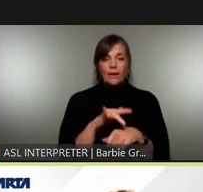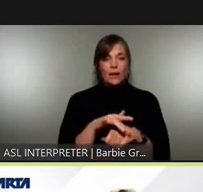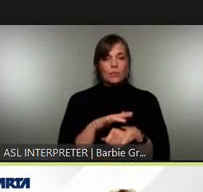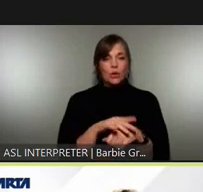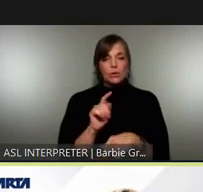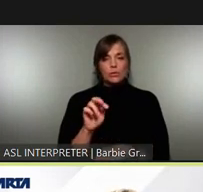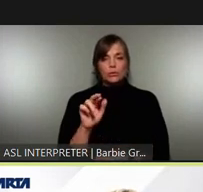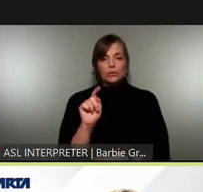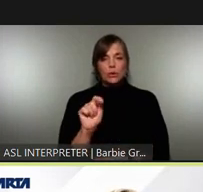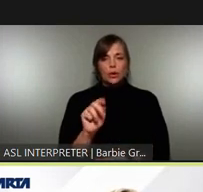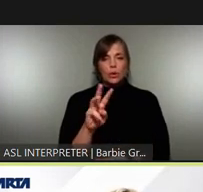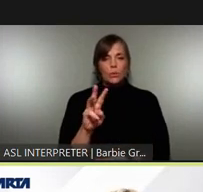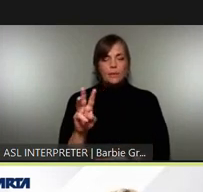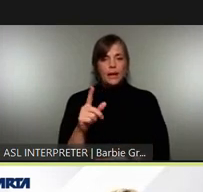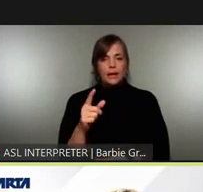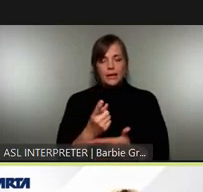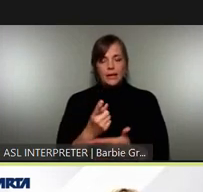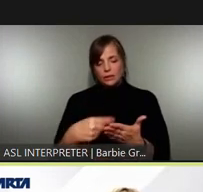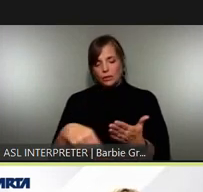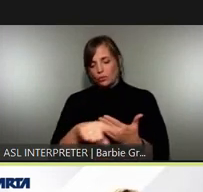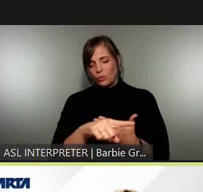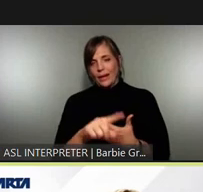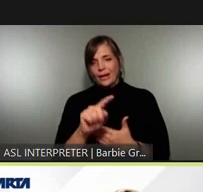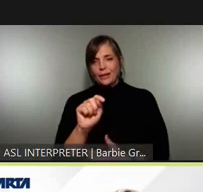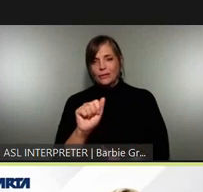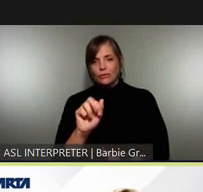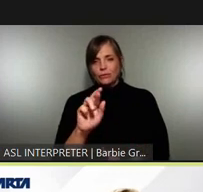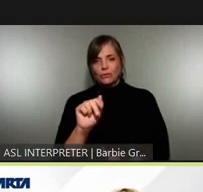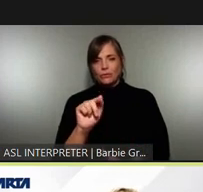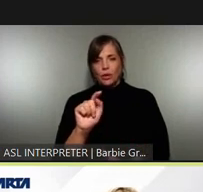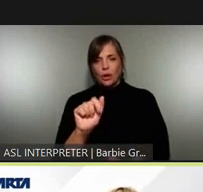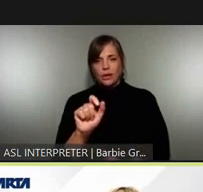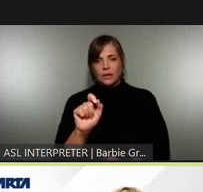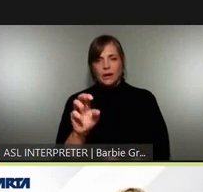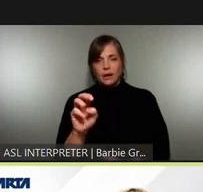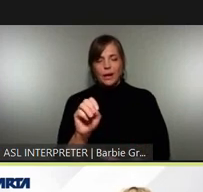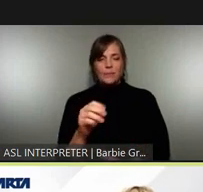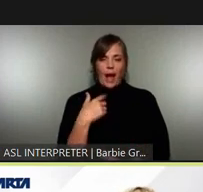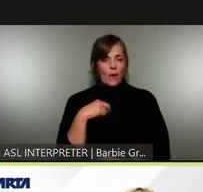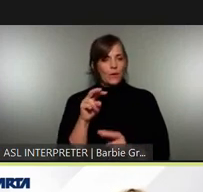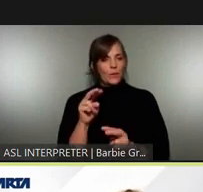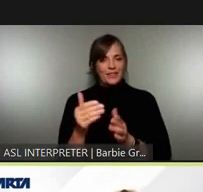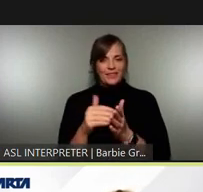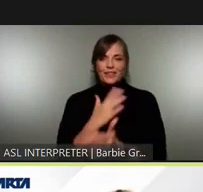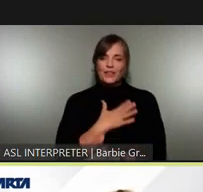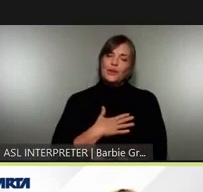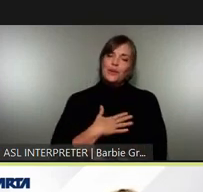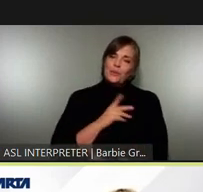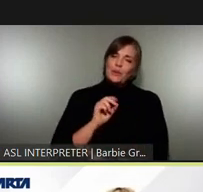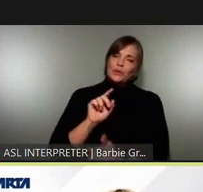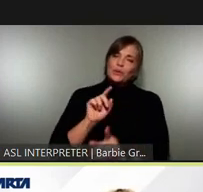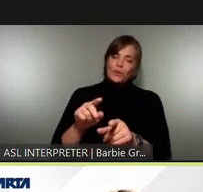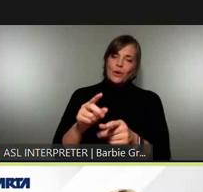TARTA website in the coming week at tarta.com. I know I want to watch it again, so please go